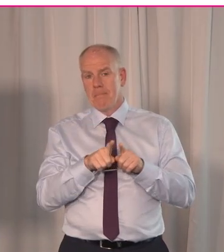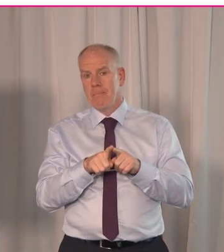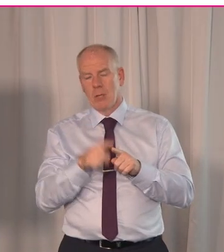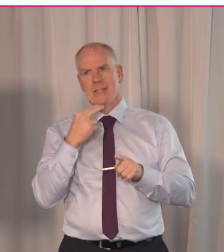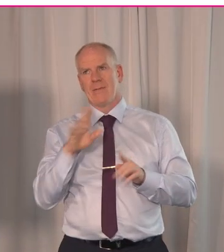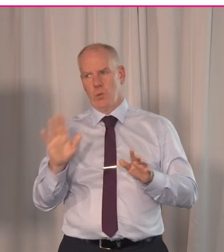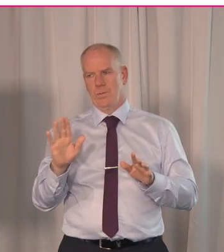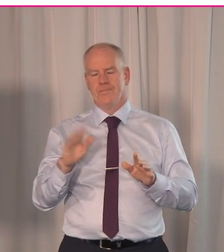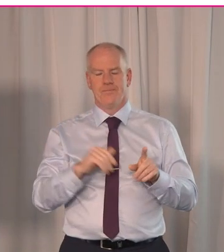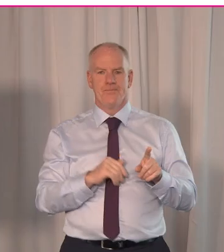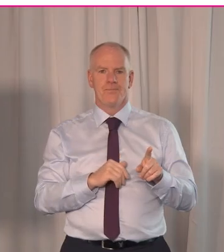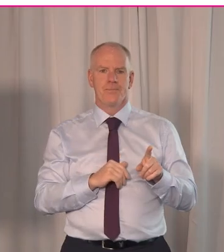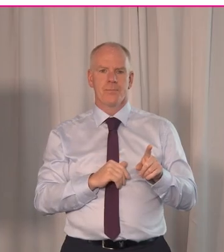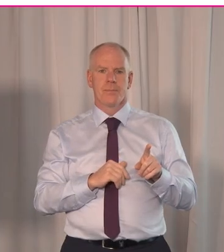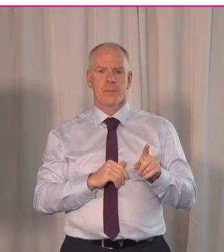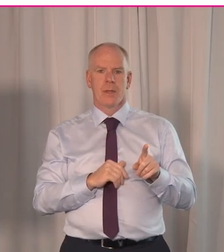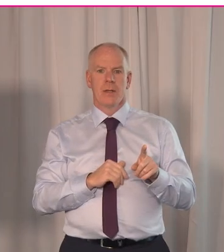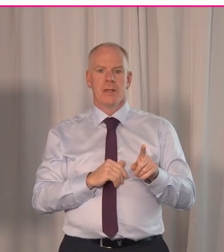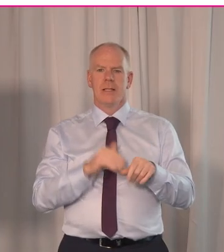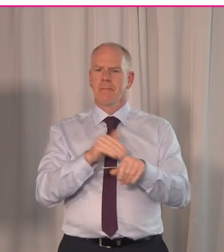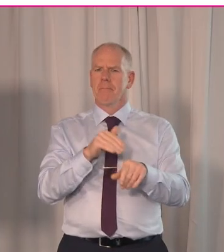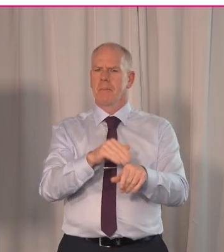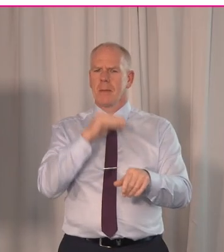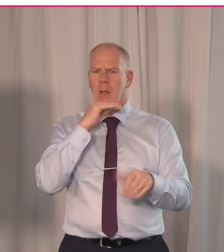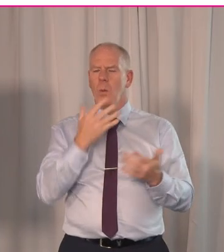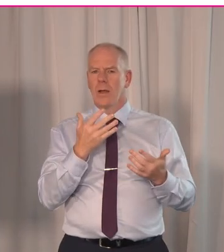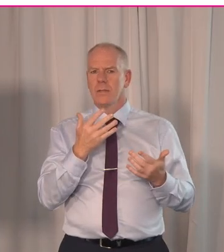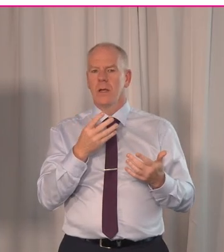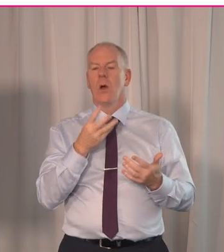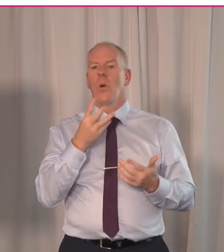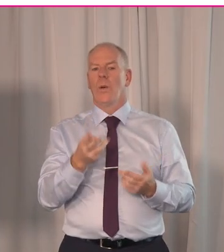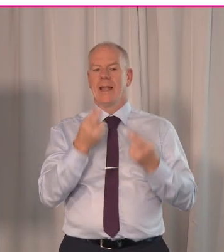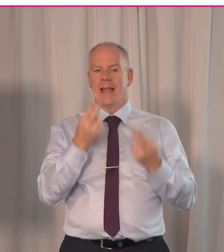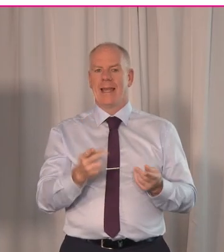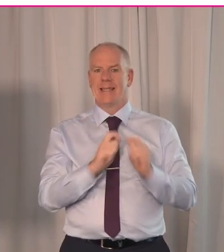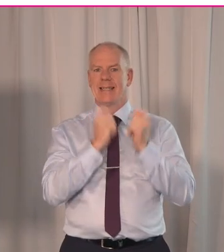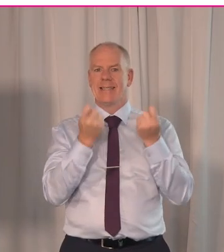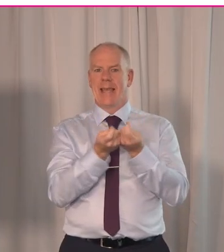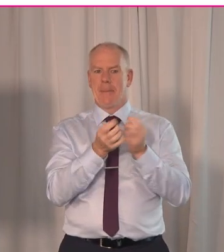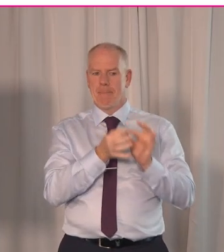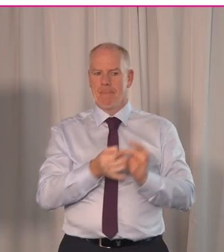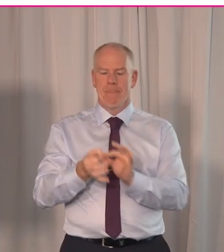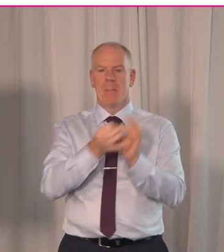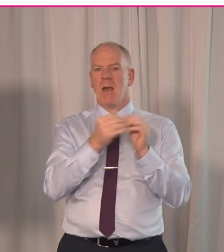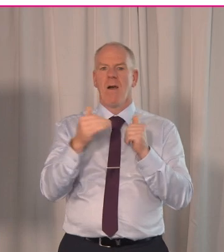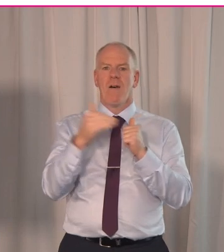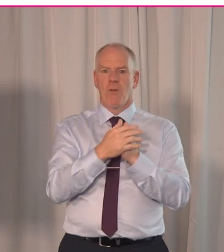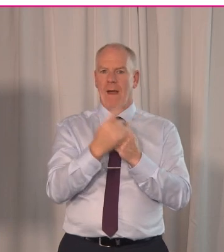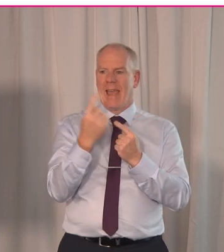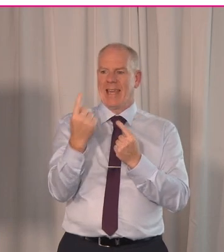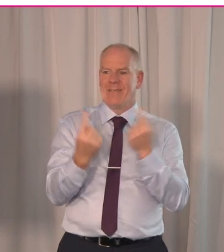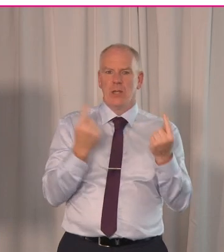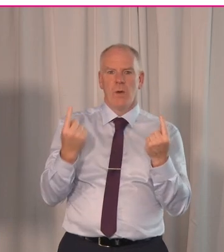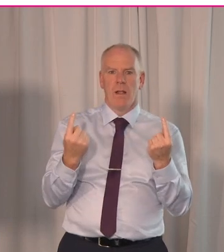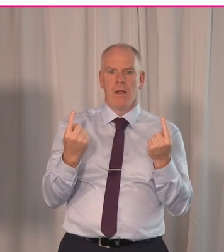afternoon. And I suppose the implication is that there is going to be a need for teamwork at the individual practitioner level, at